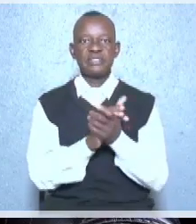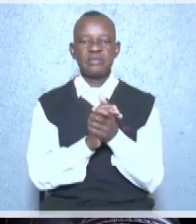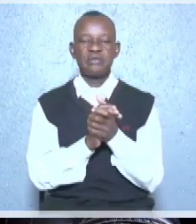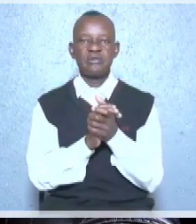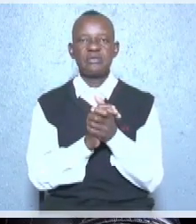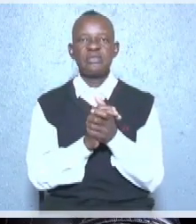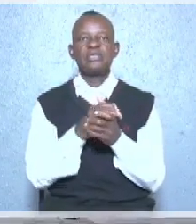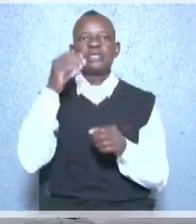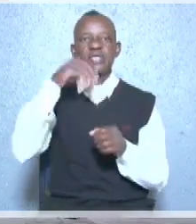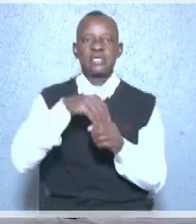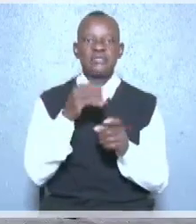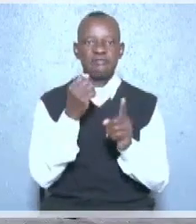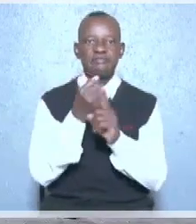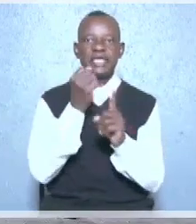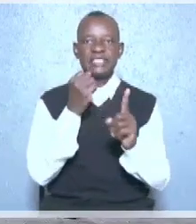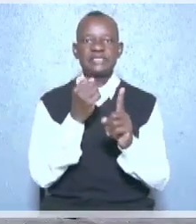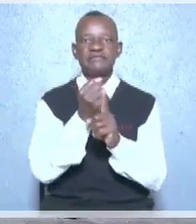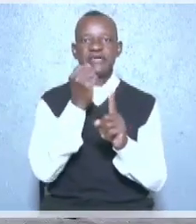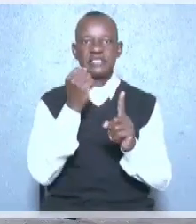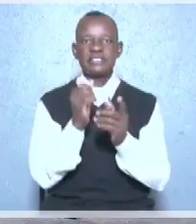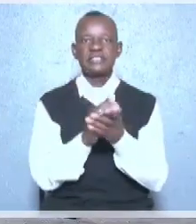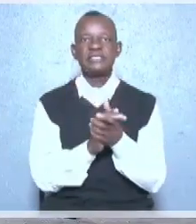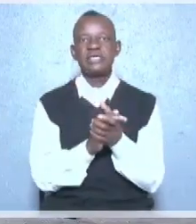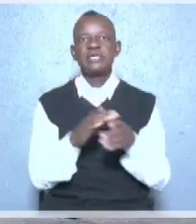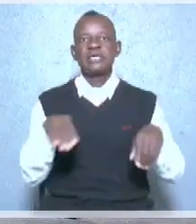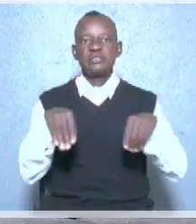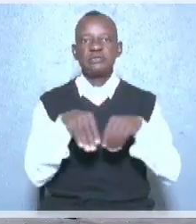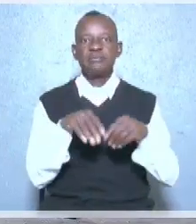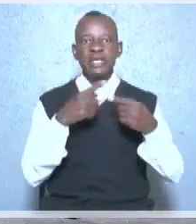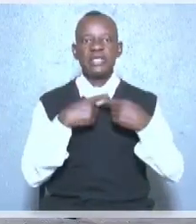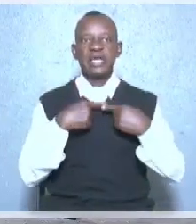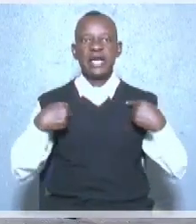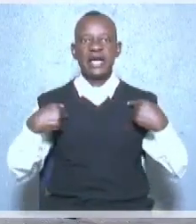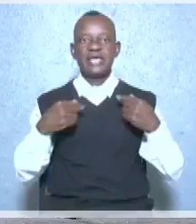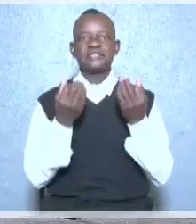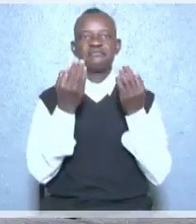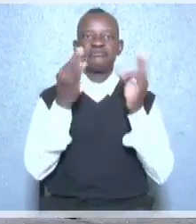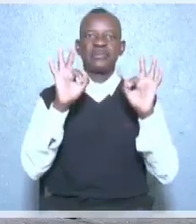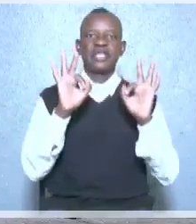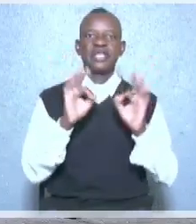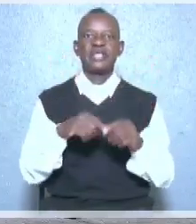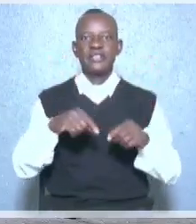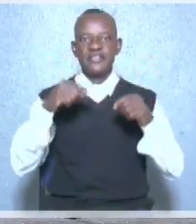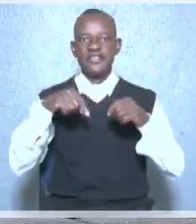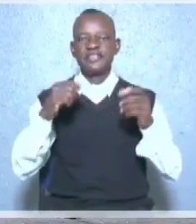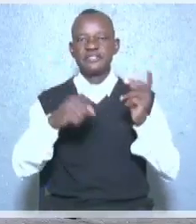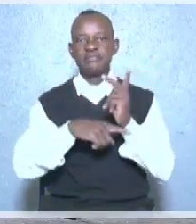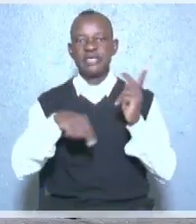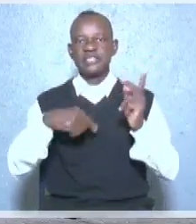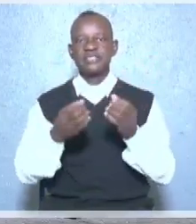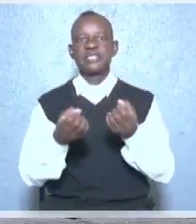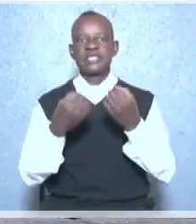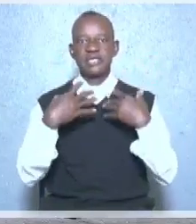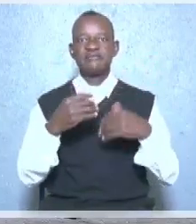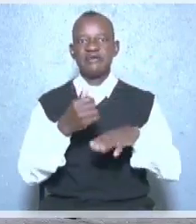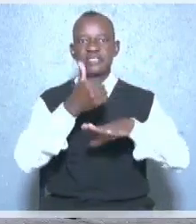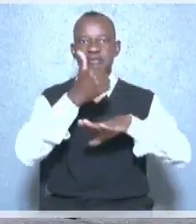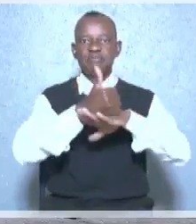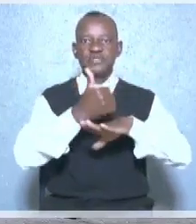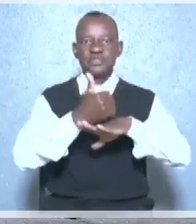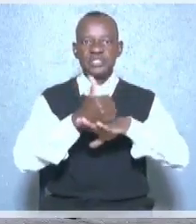liberate us, this nation, and give us an opportunity to be able to sit here